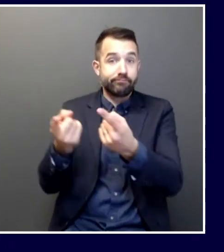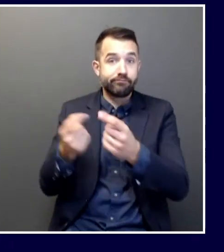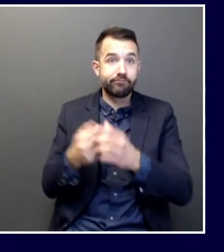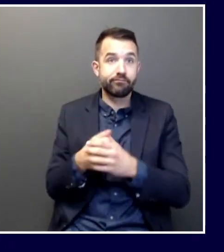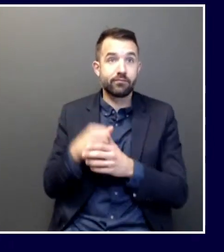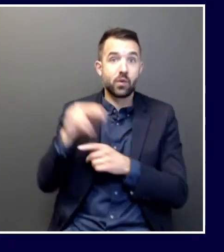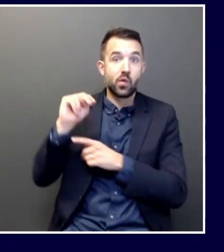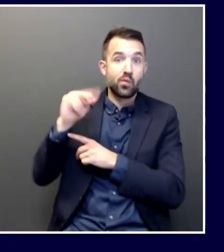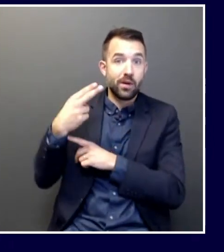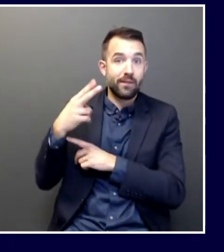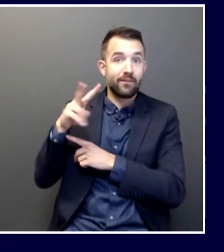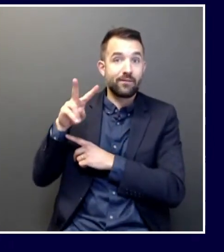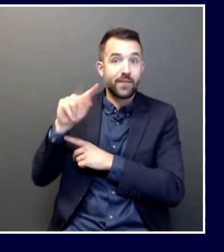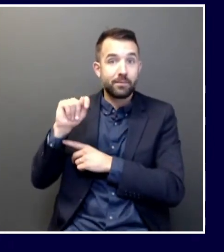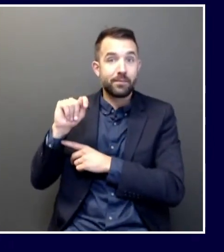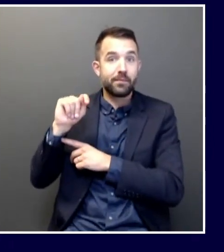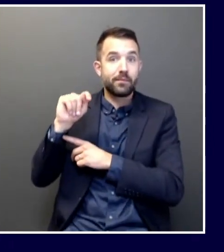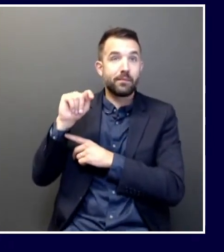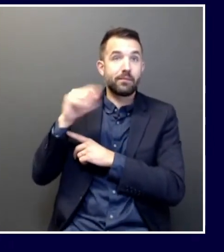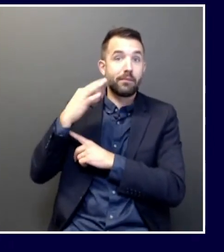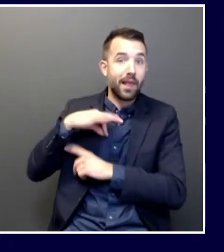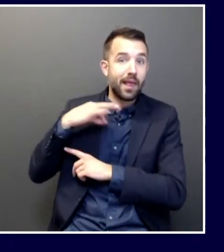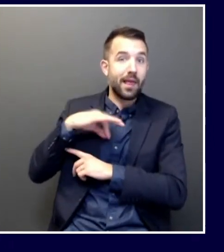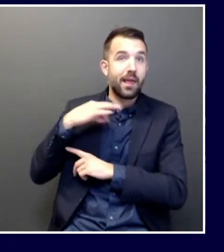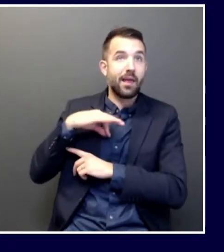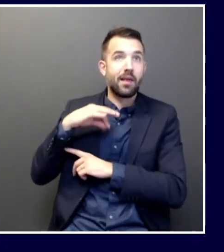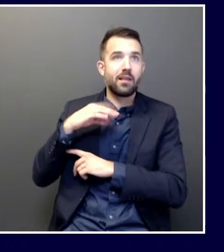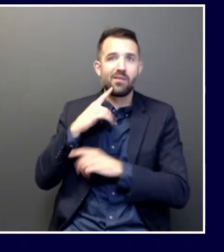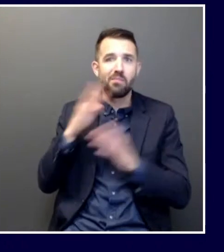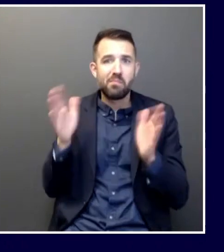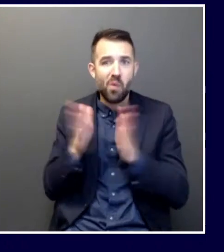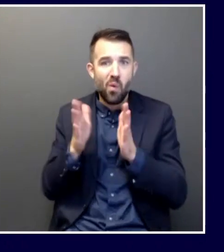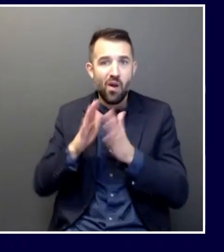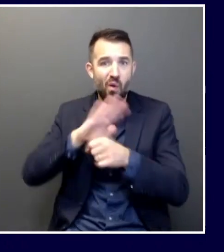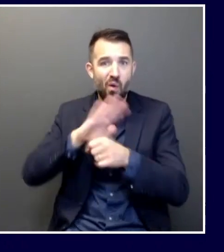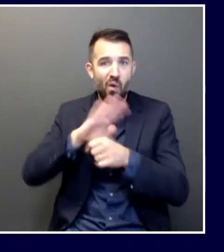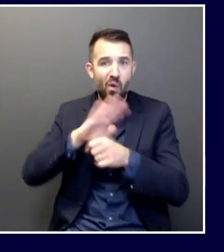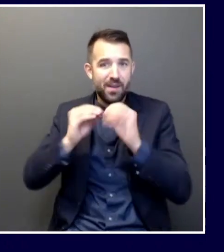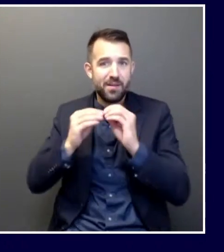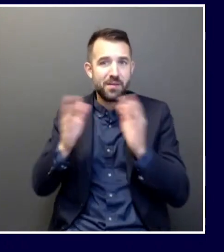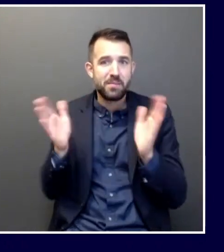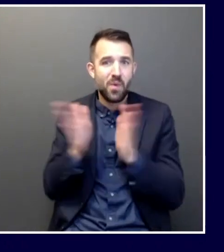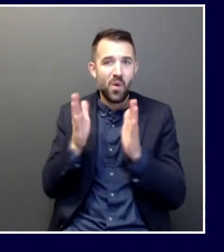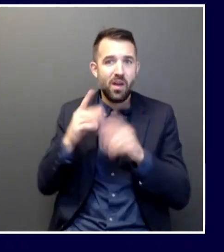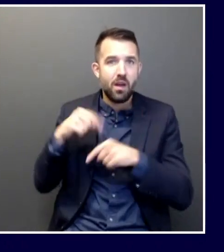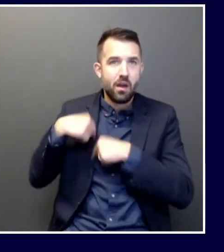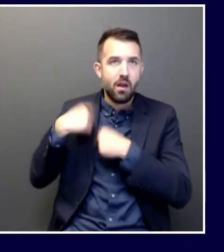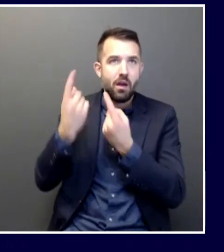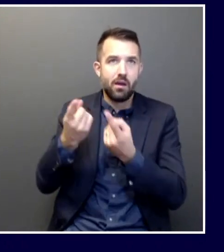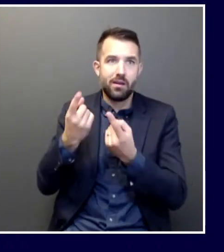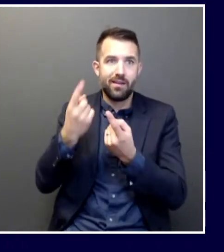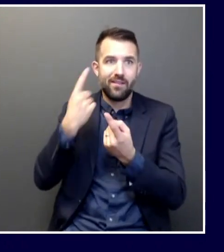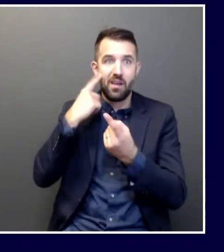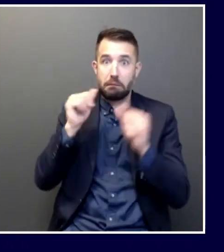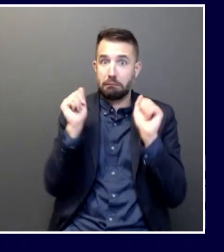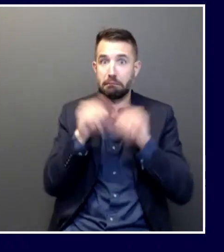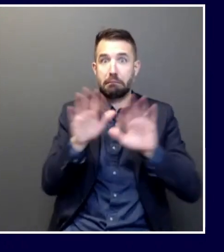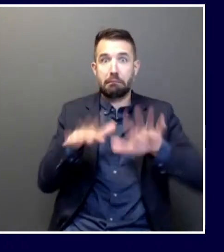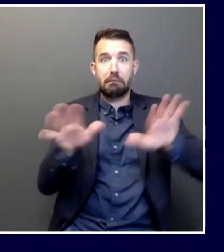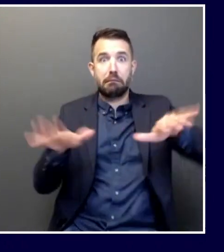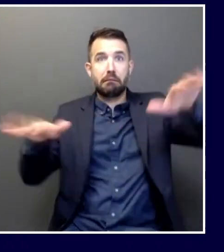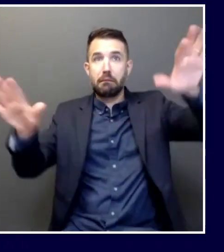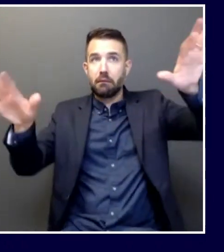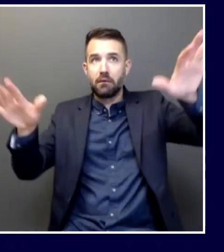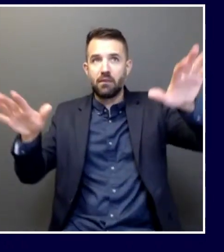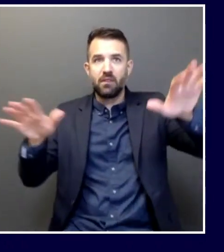reasons. But with the more virulent, more transmissible Delta variant, those parts of the